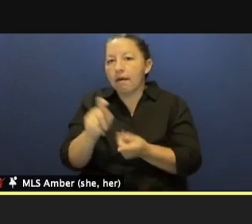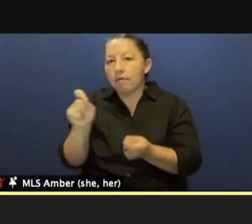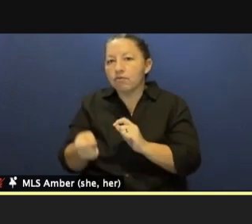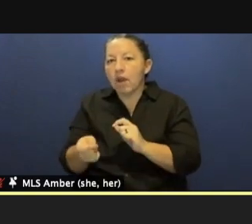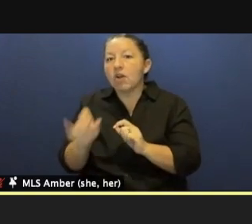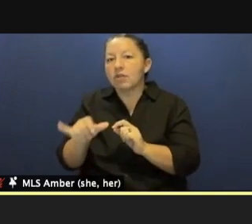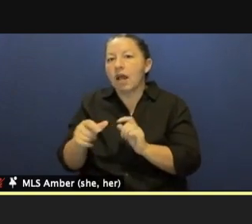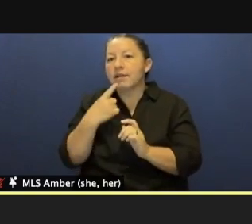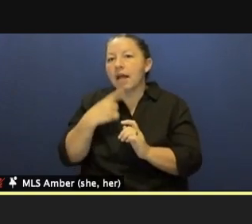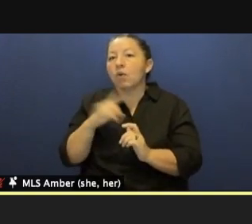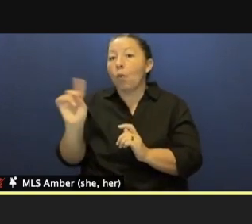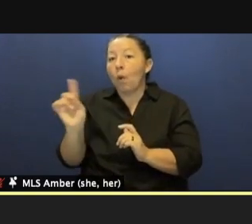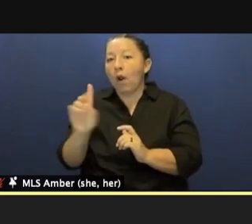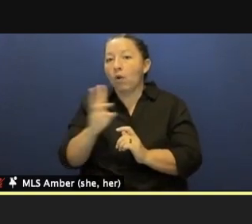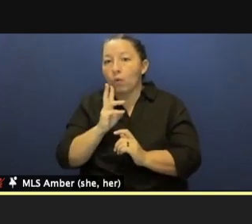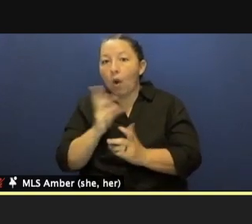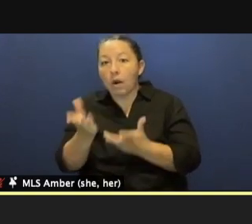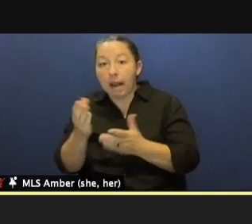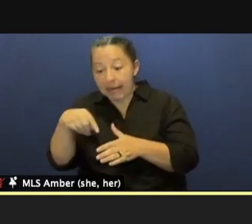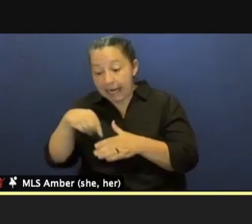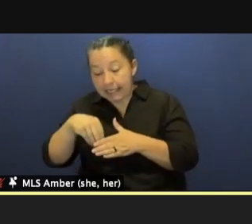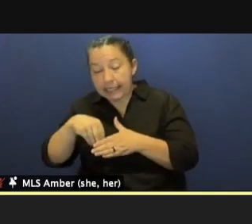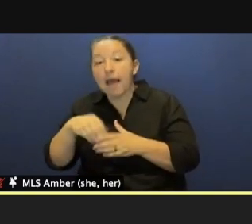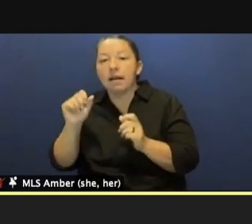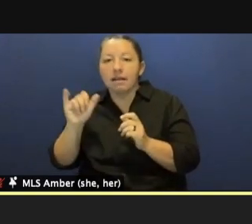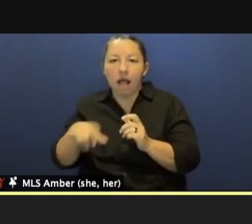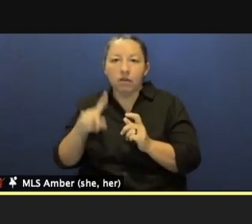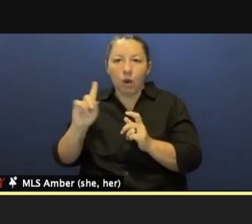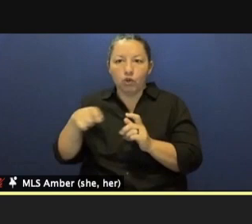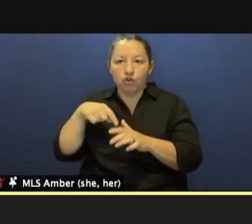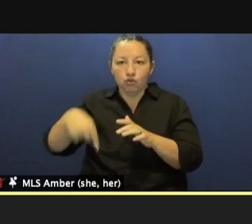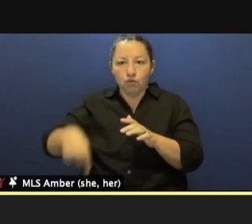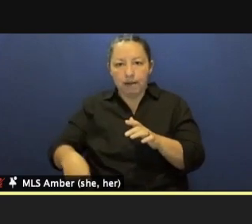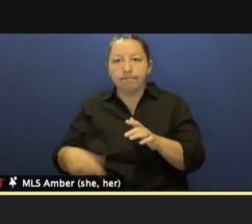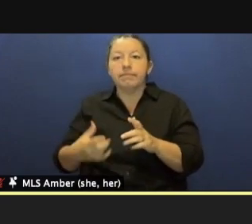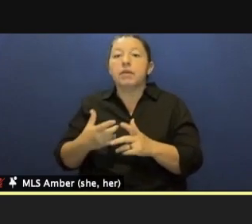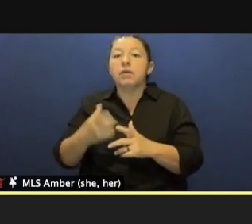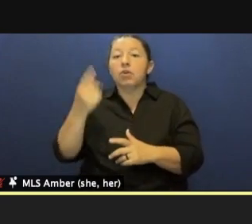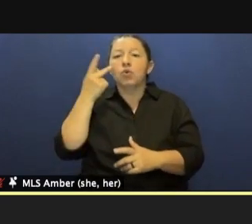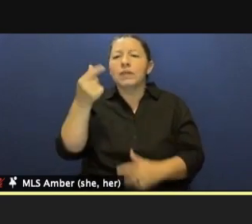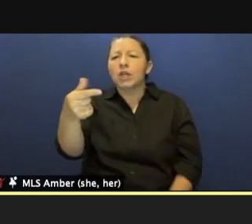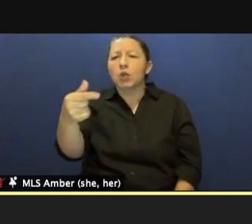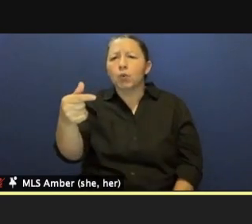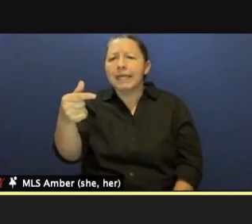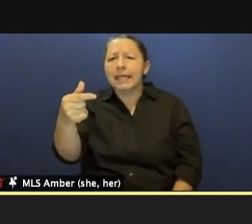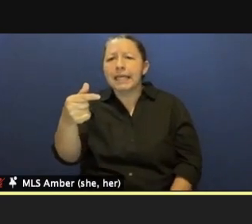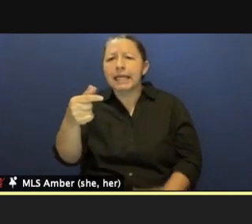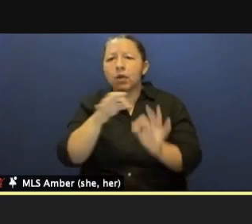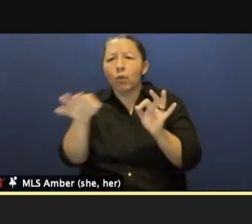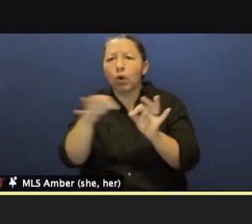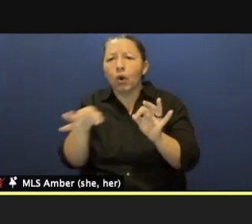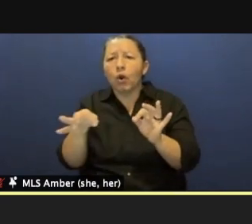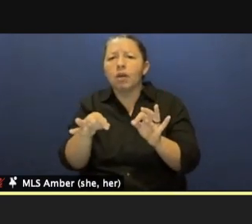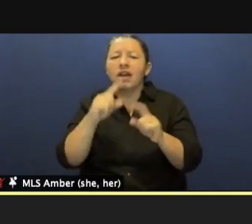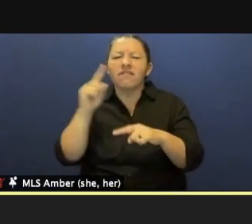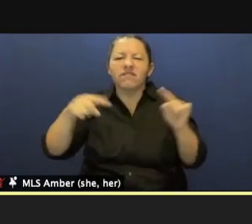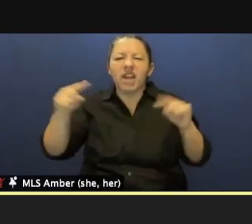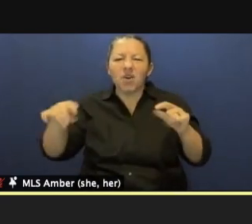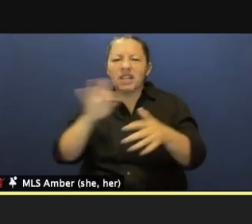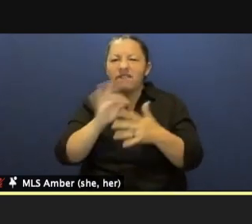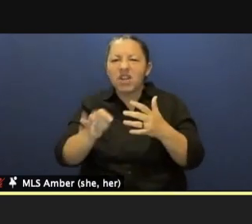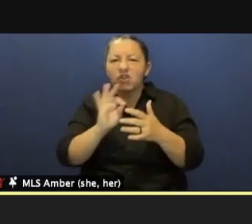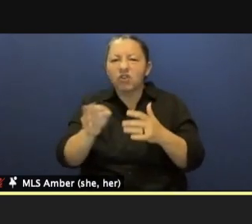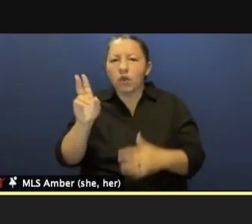should ultimately drill. In the green text, you see various features of the rover, including an explicit steer